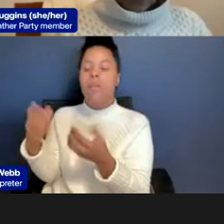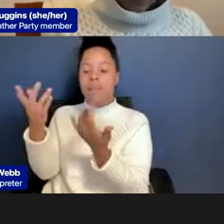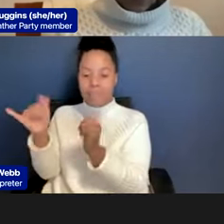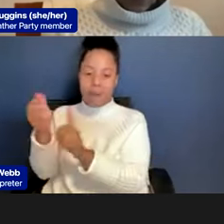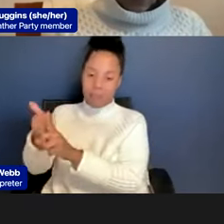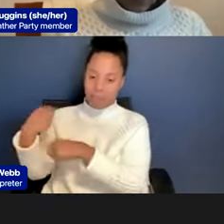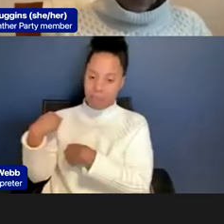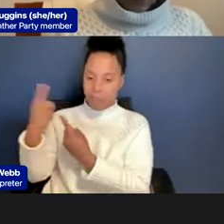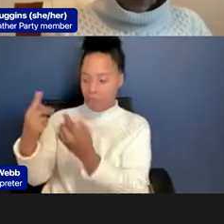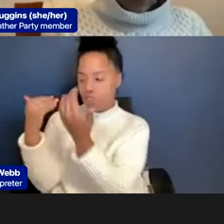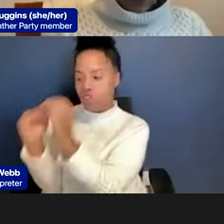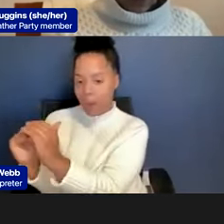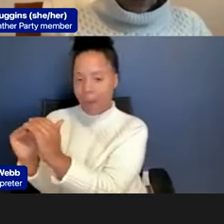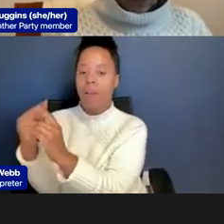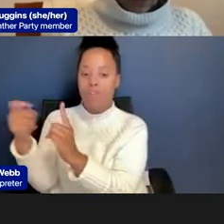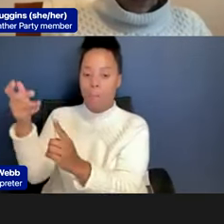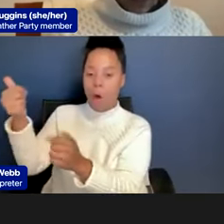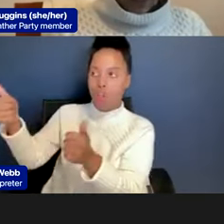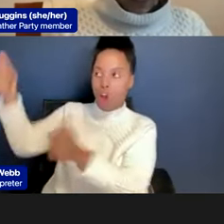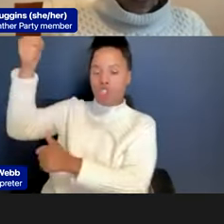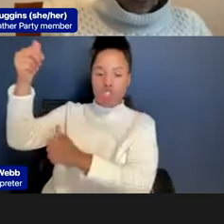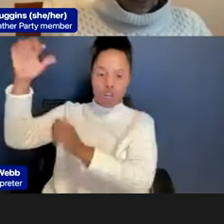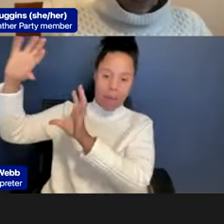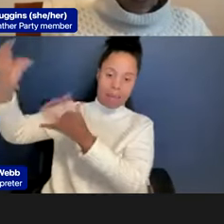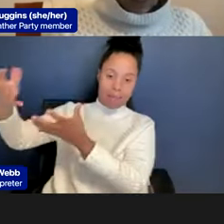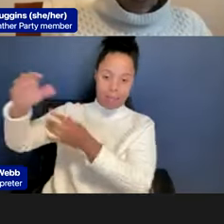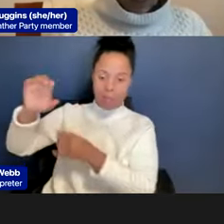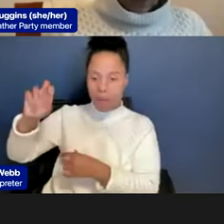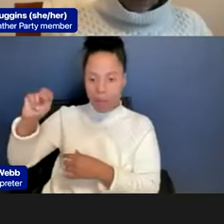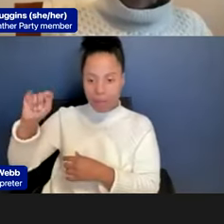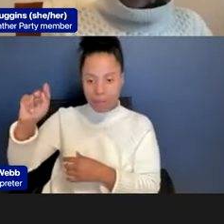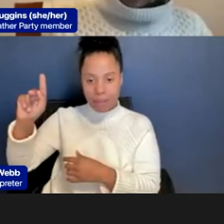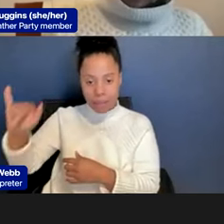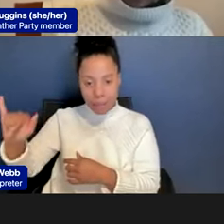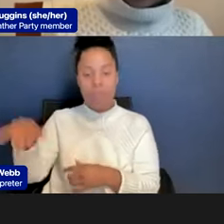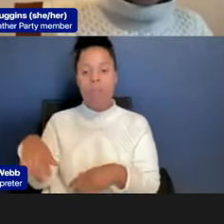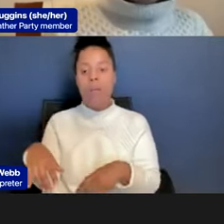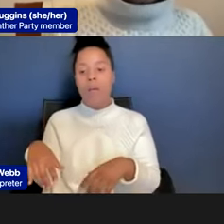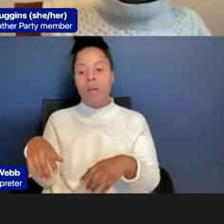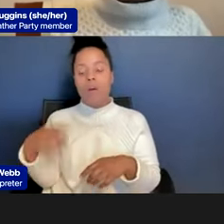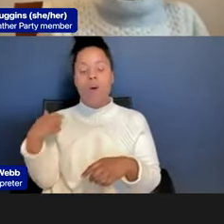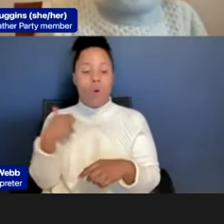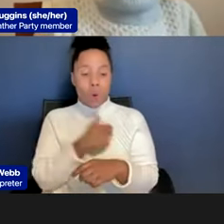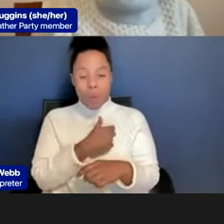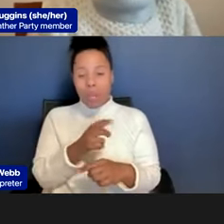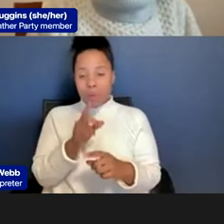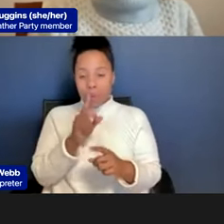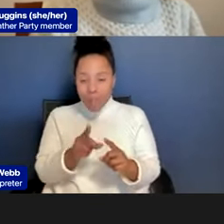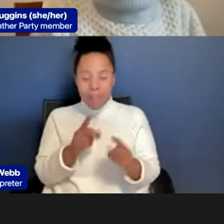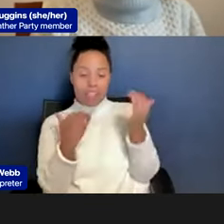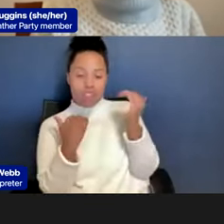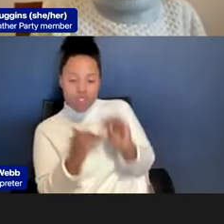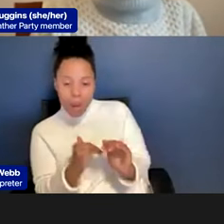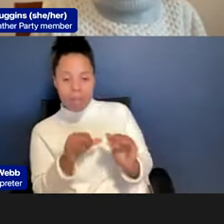larger state entity. In Atlanta, we've been constrained by our actions by a larger city entity, like